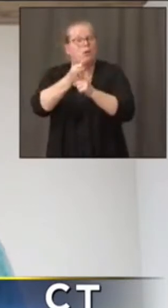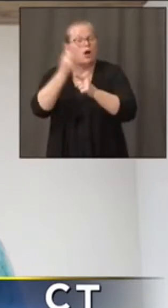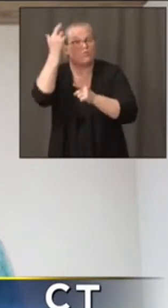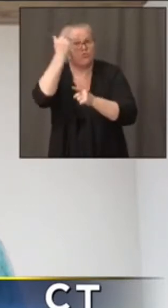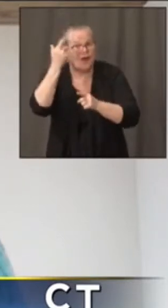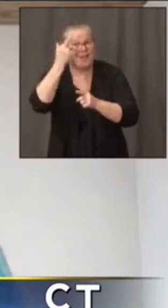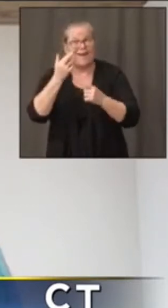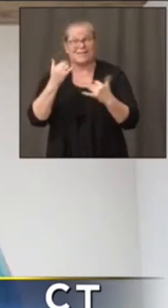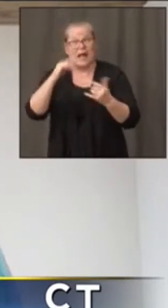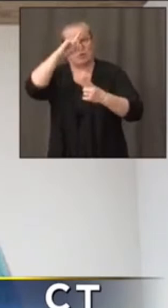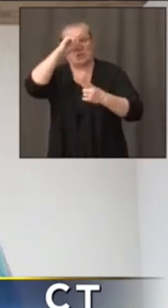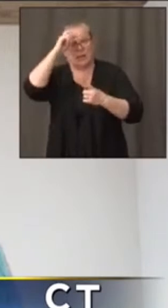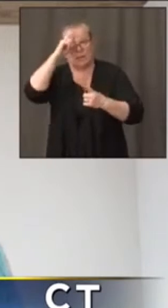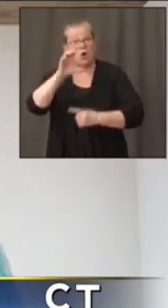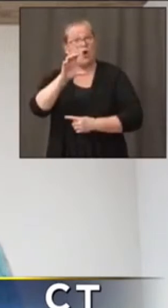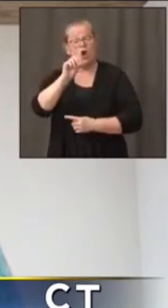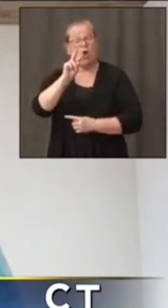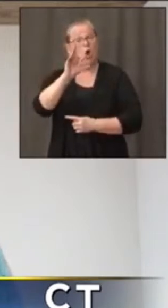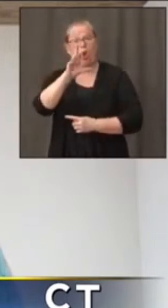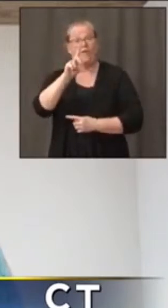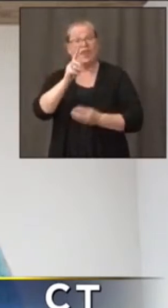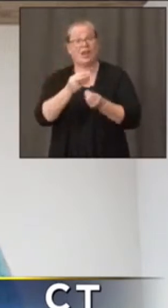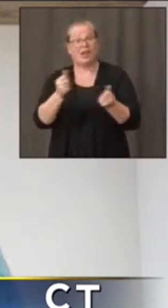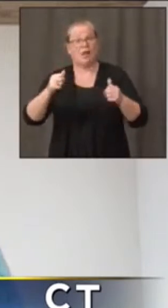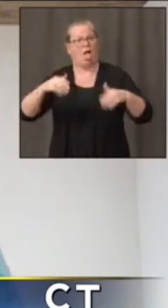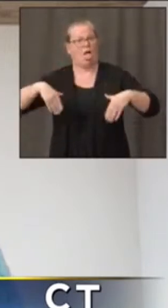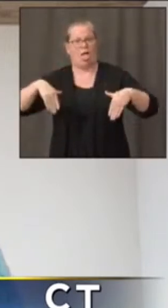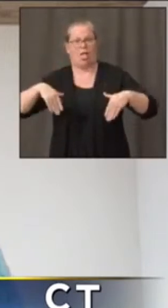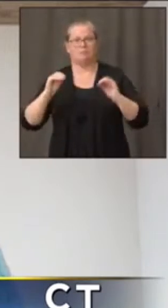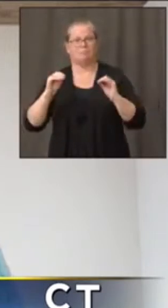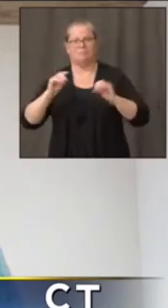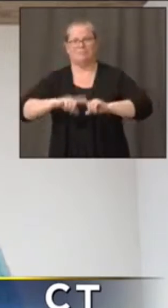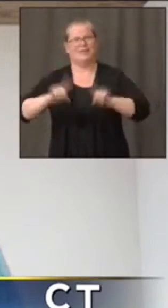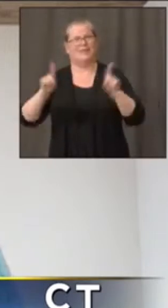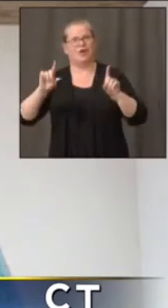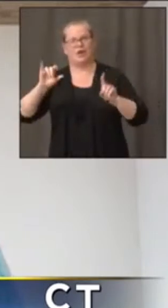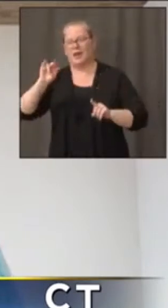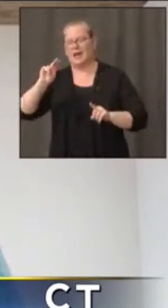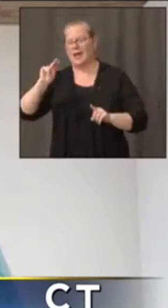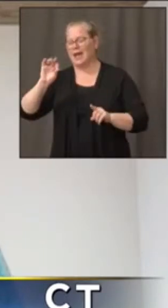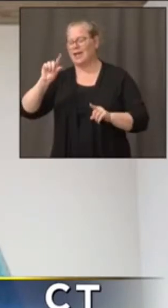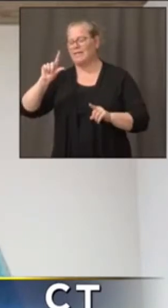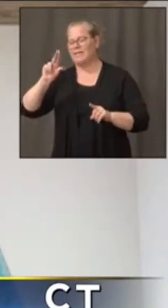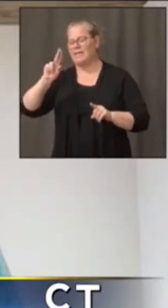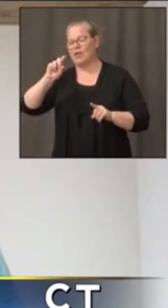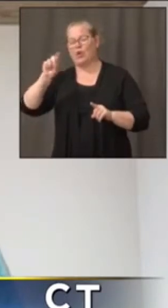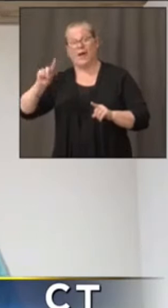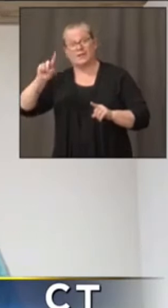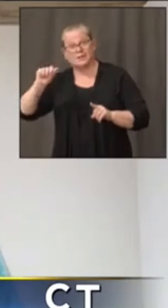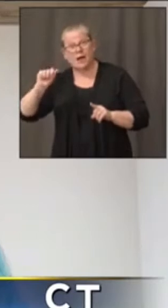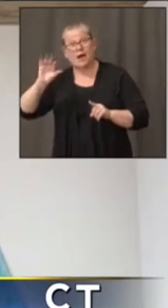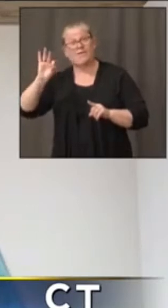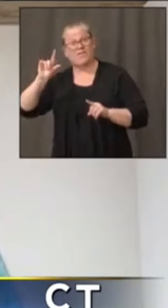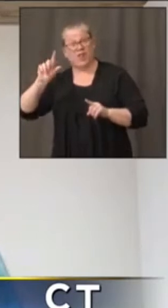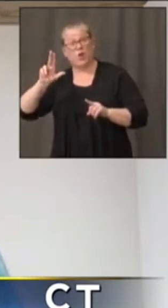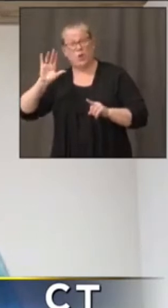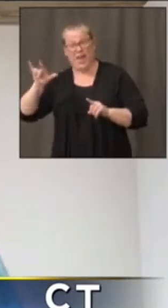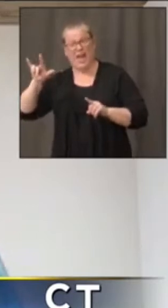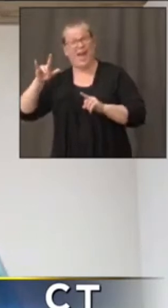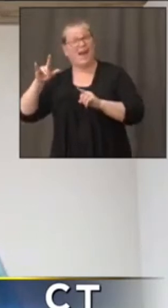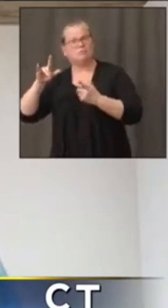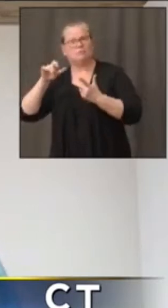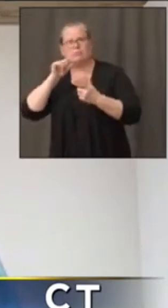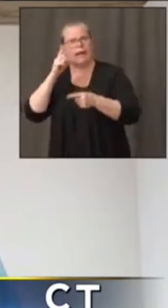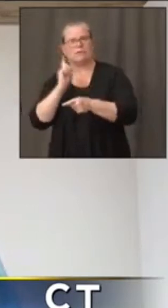would hope for it turned out that the influenza model is not the right one it was the only one we had